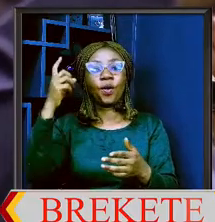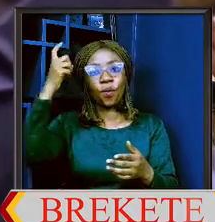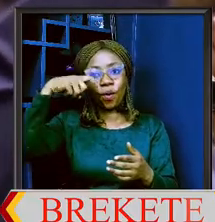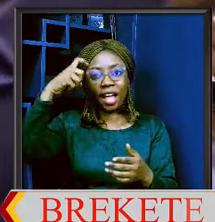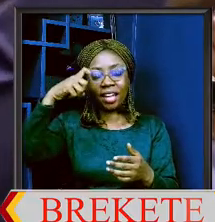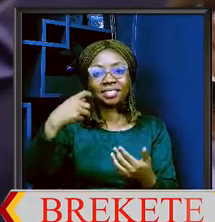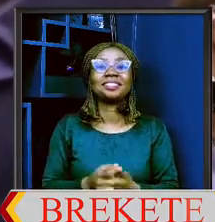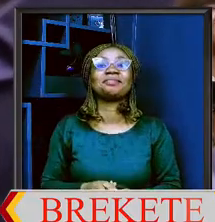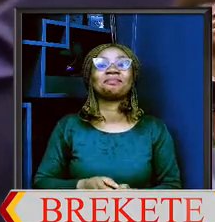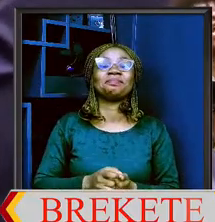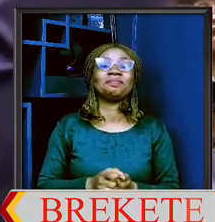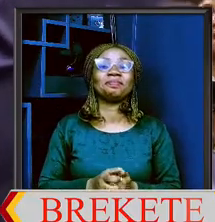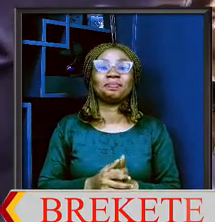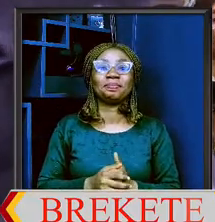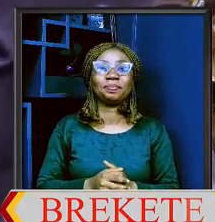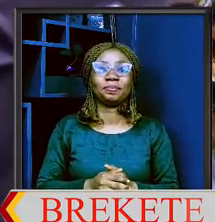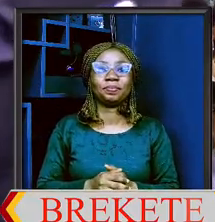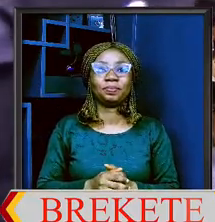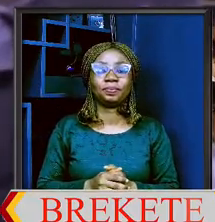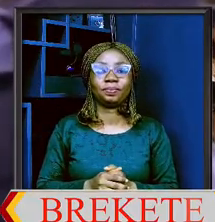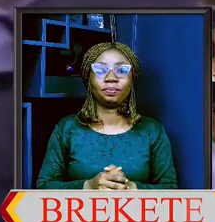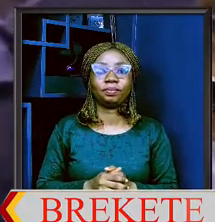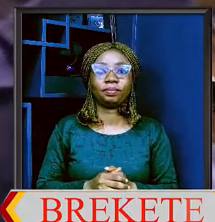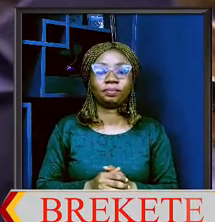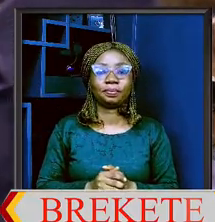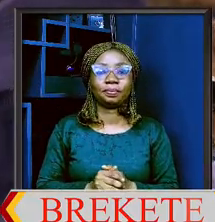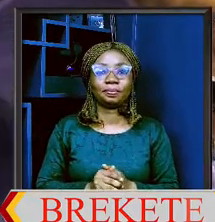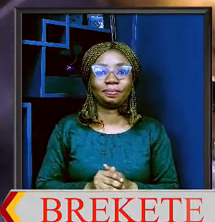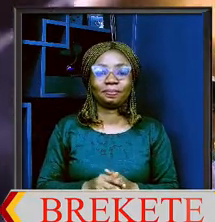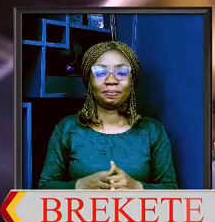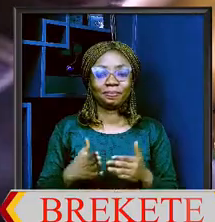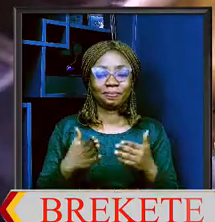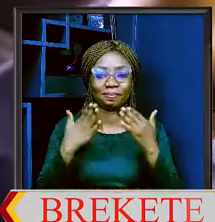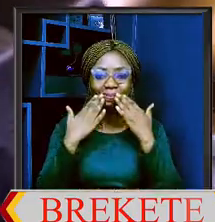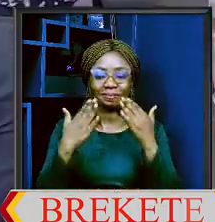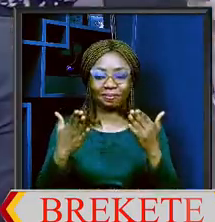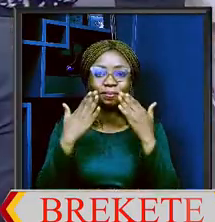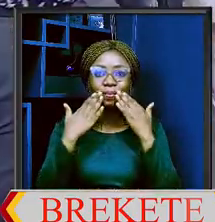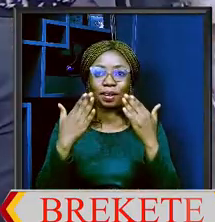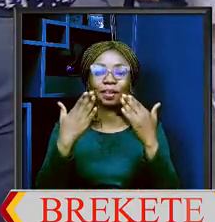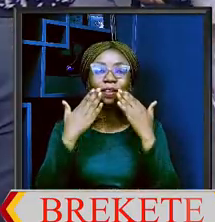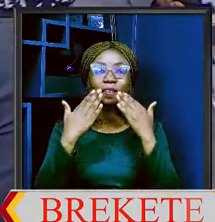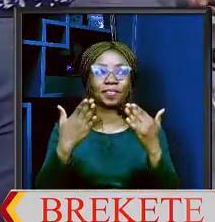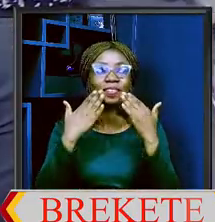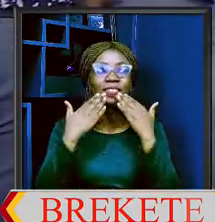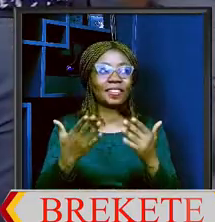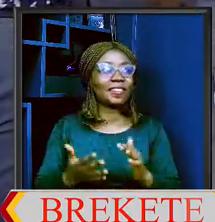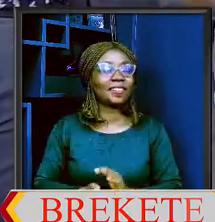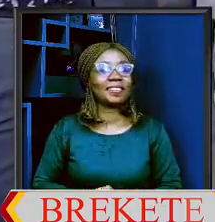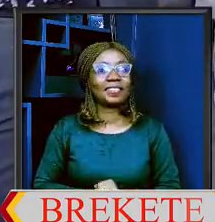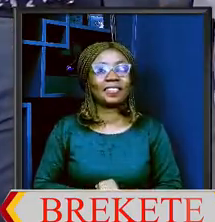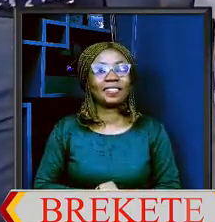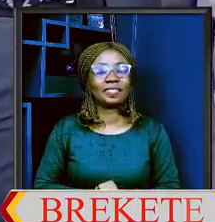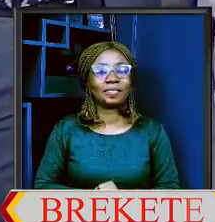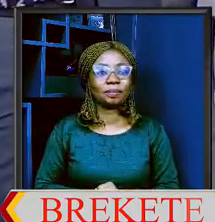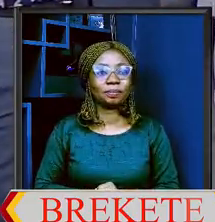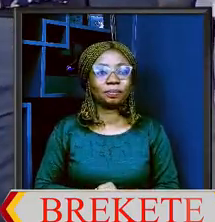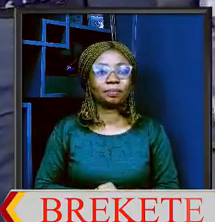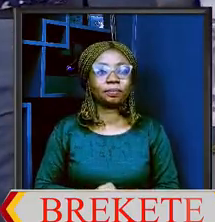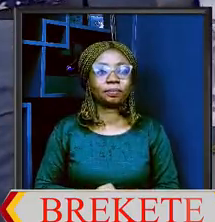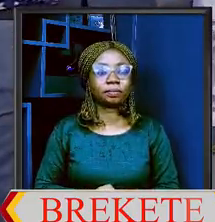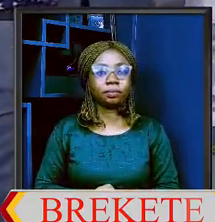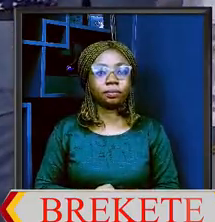degree de thank you thank you so muchar presid